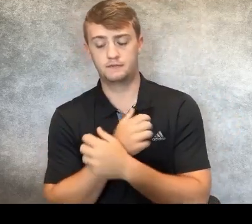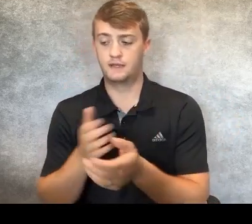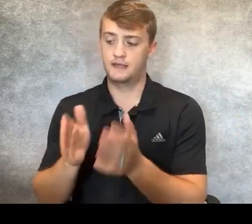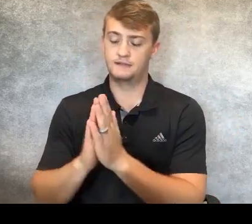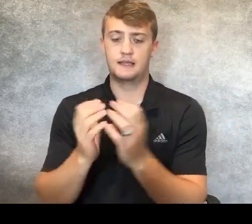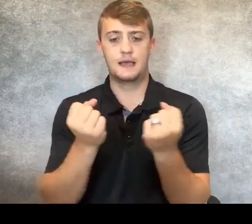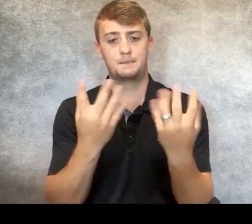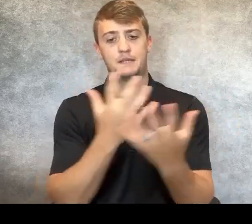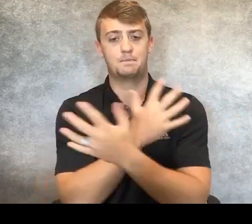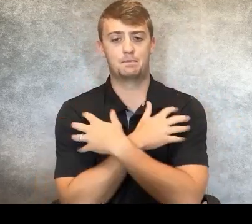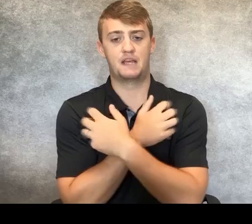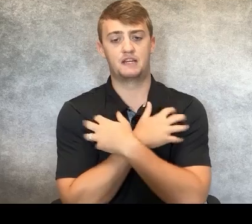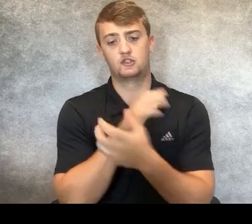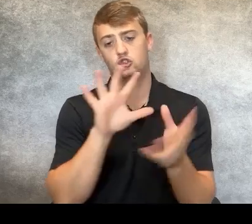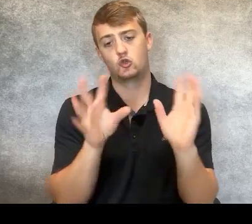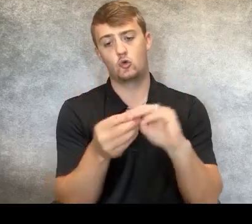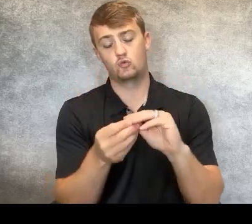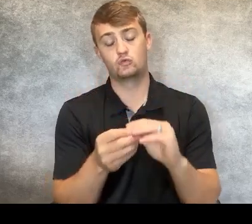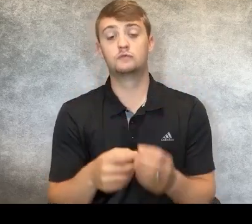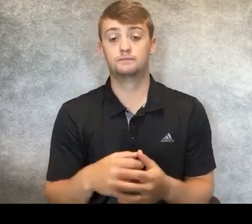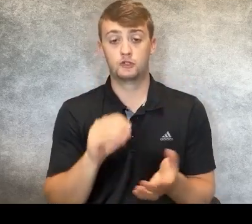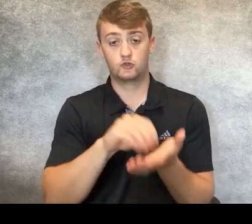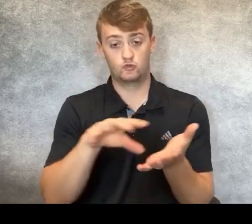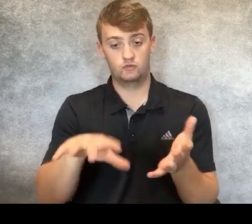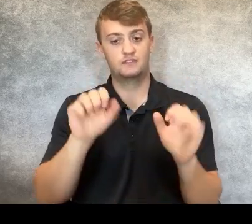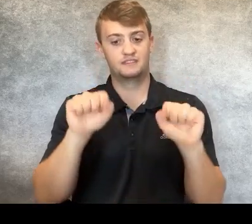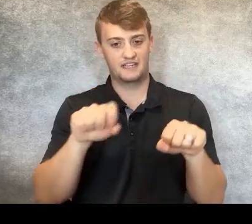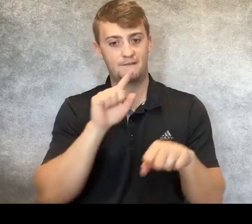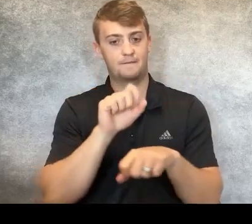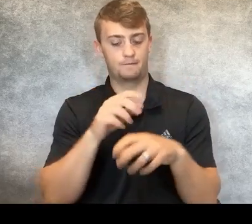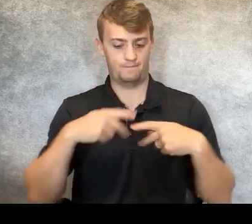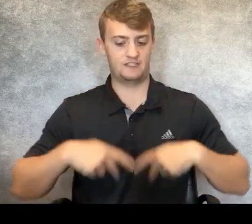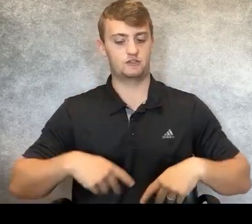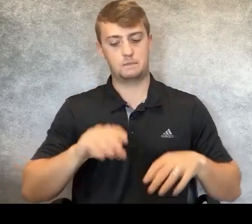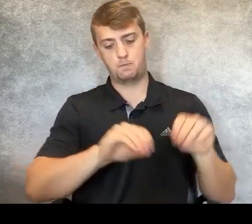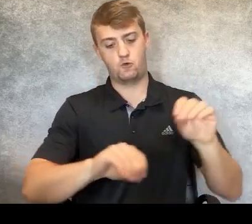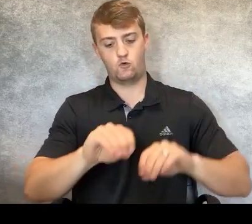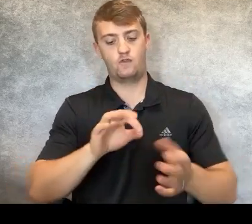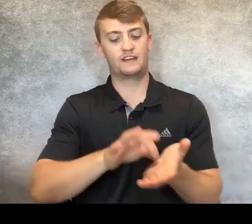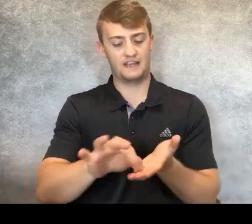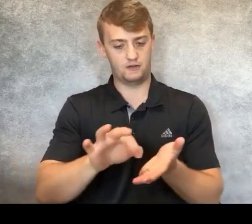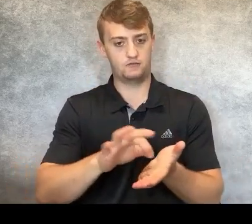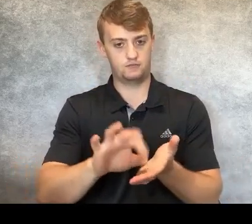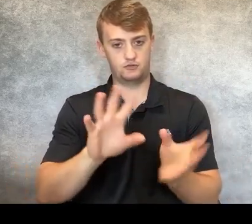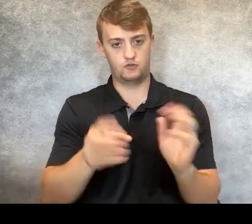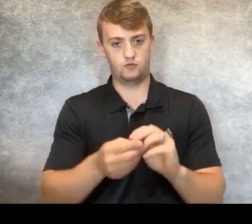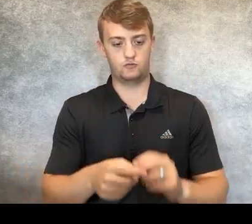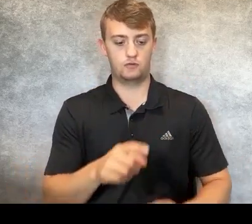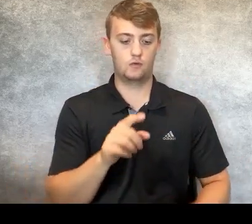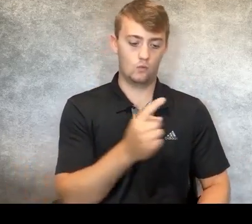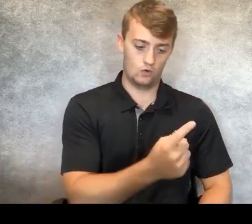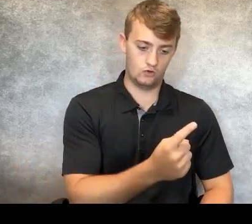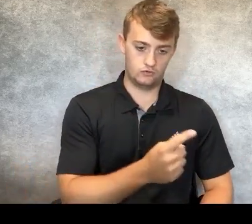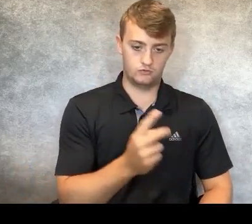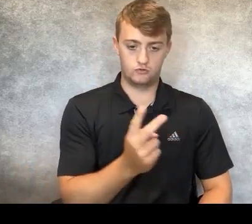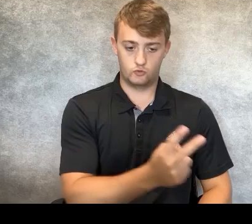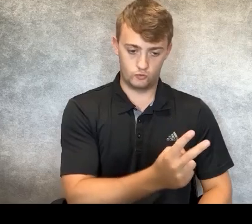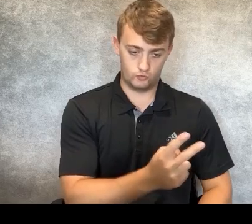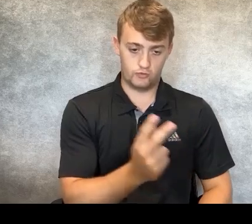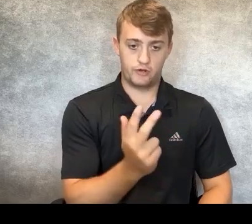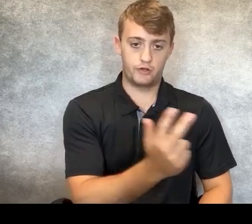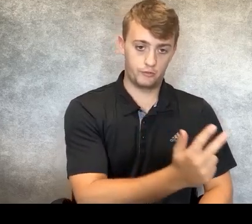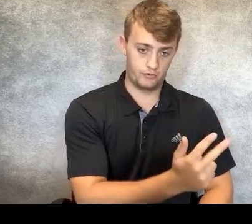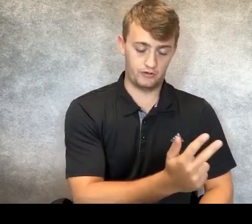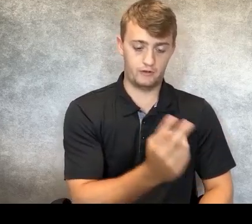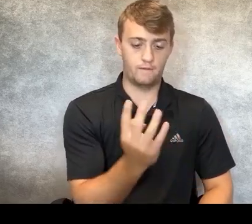many bears do we have in all? Students can physically move and count the total. 1, 2,